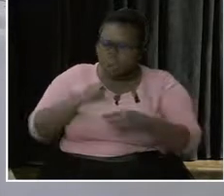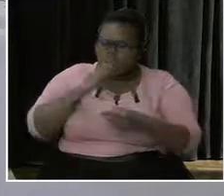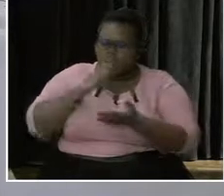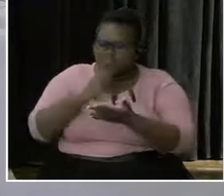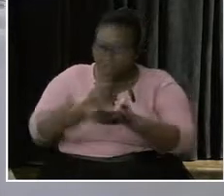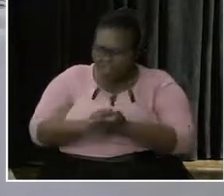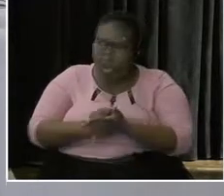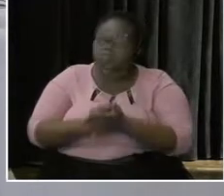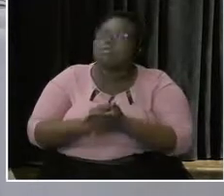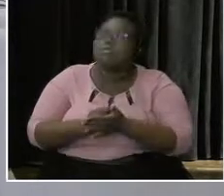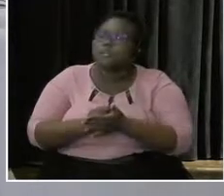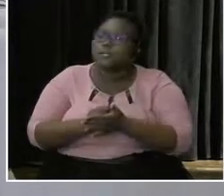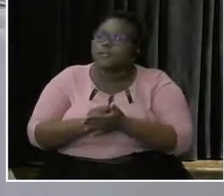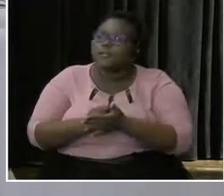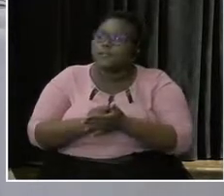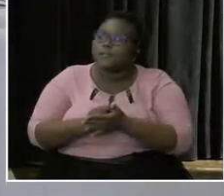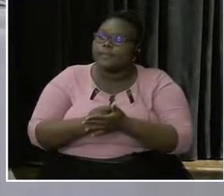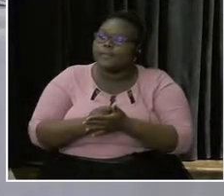agreed?